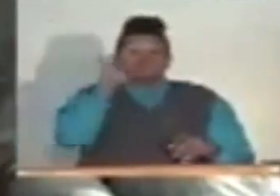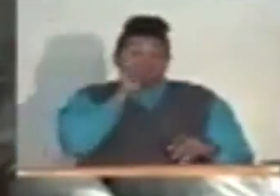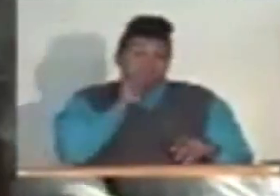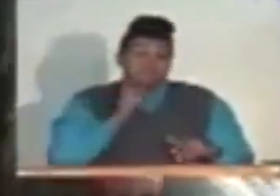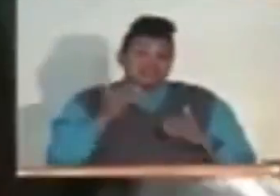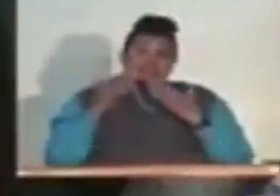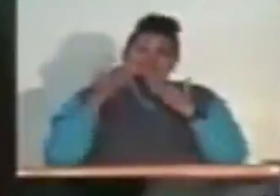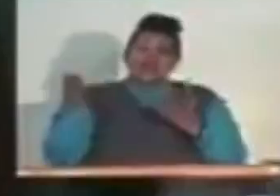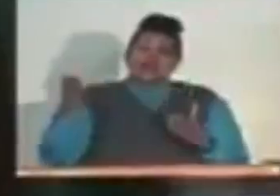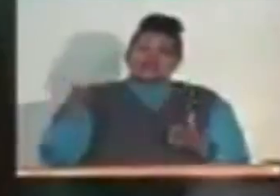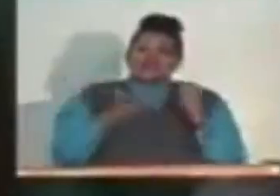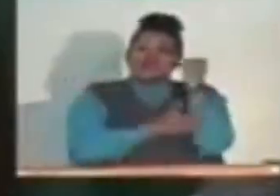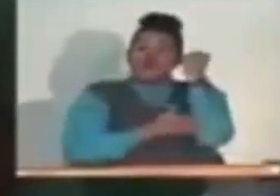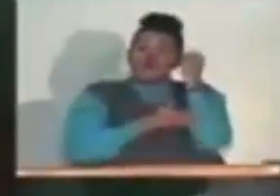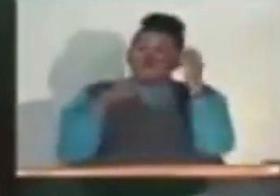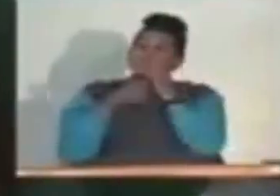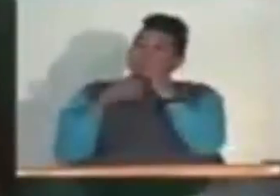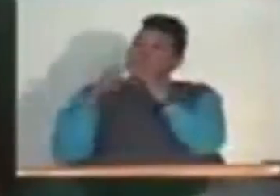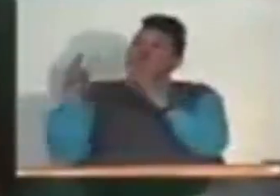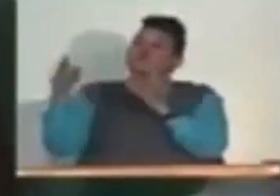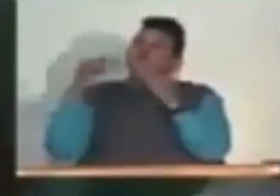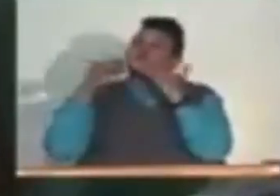owes you a debt of gratitude.